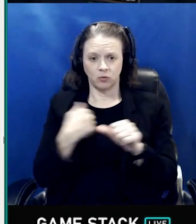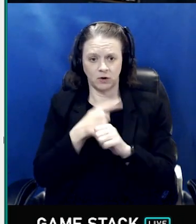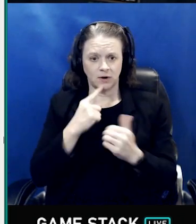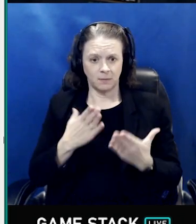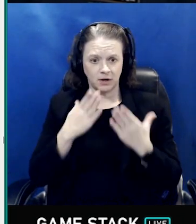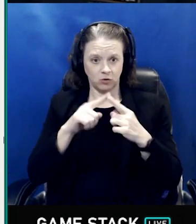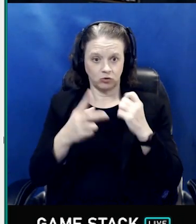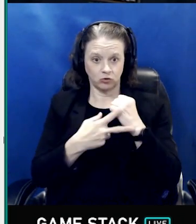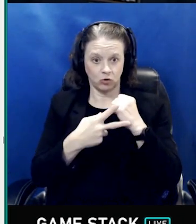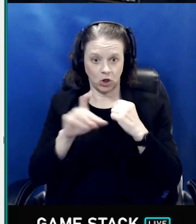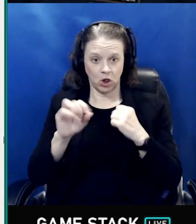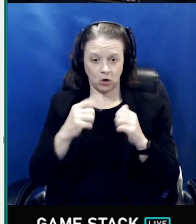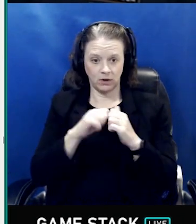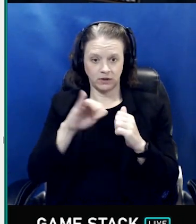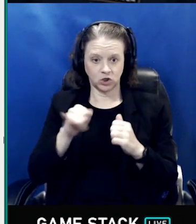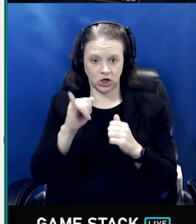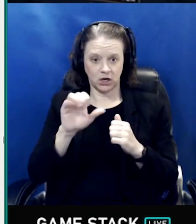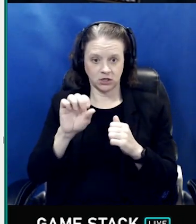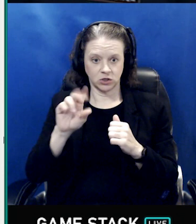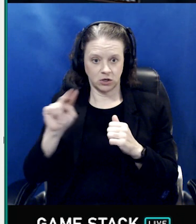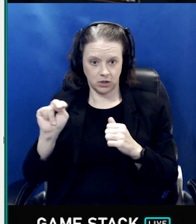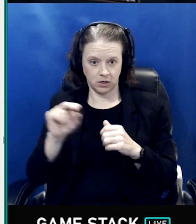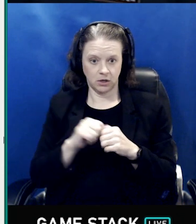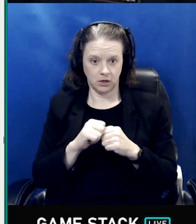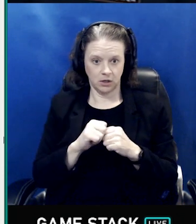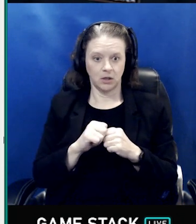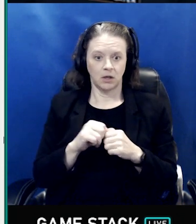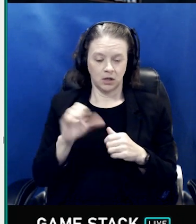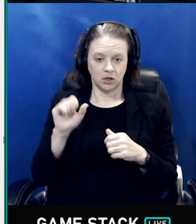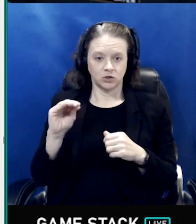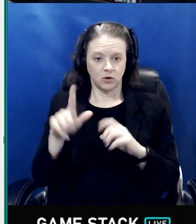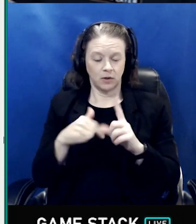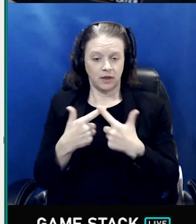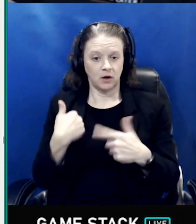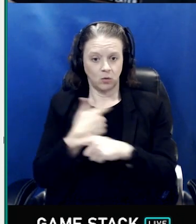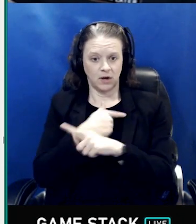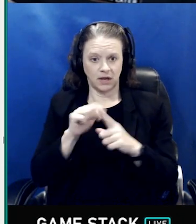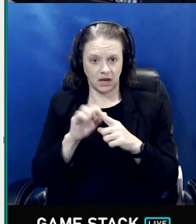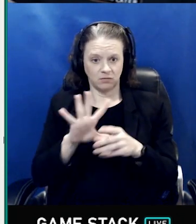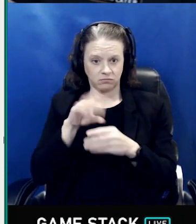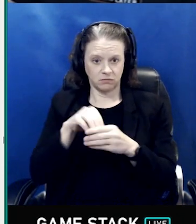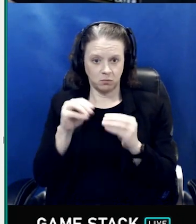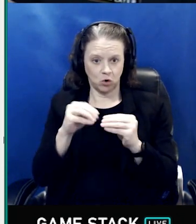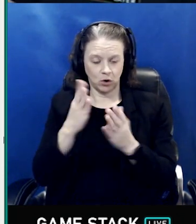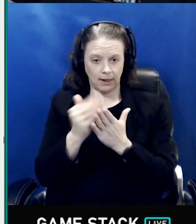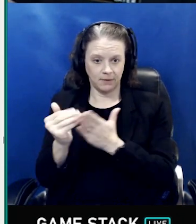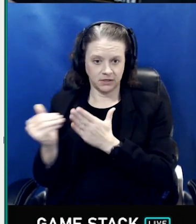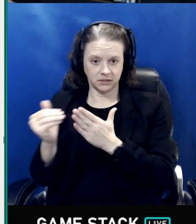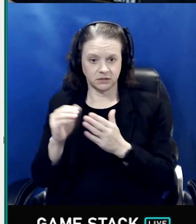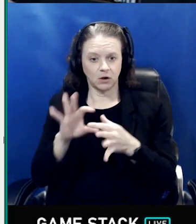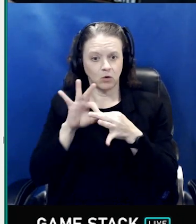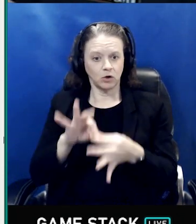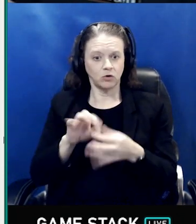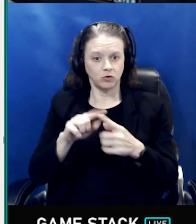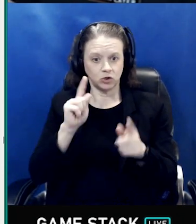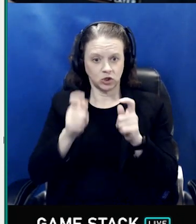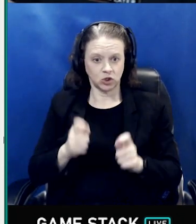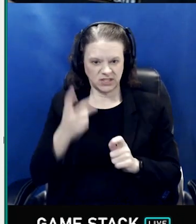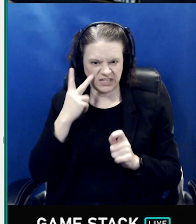with JSON, as it has flexibility in adding more elements according to changes in business